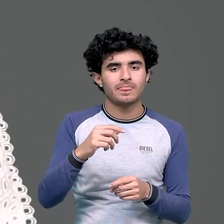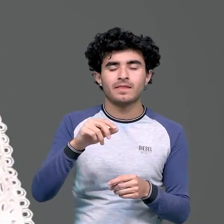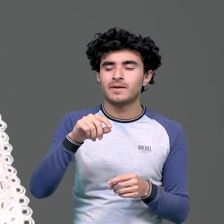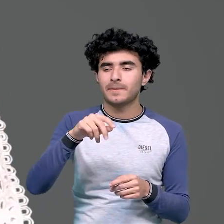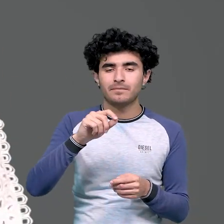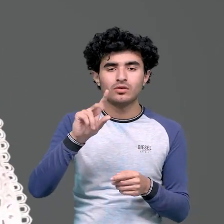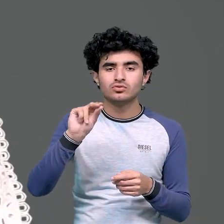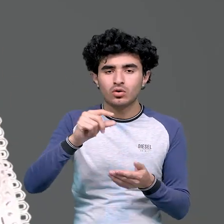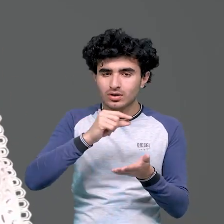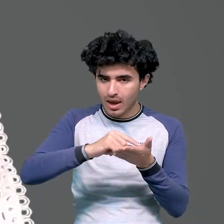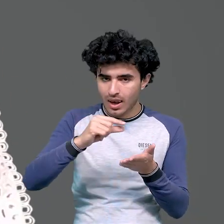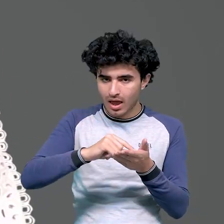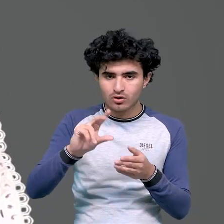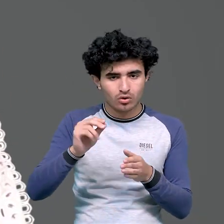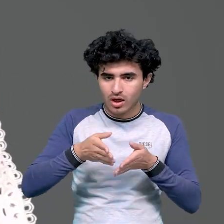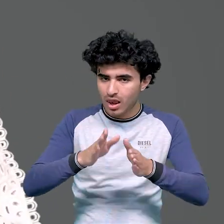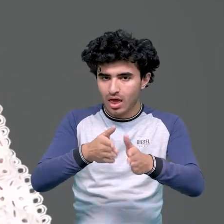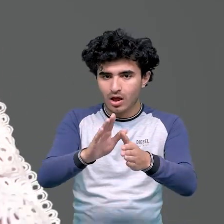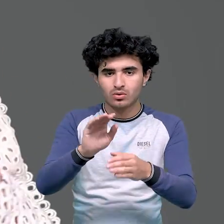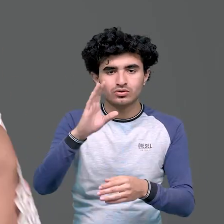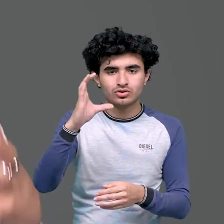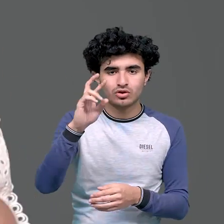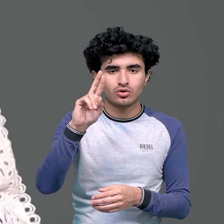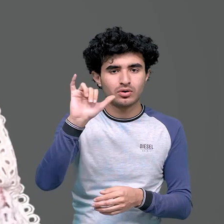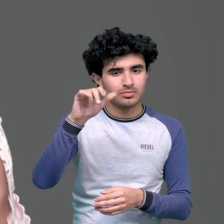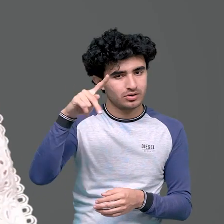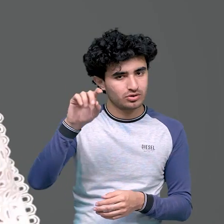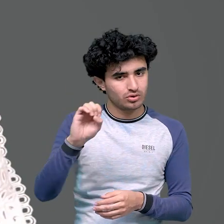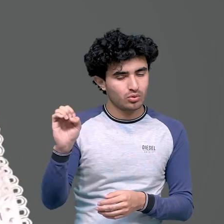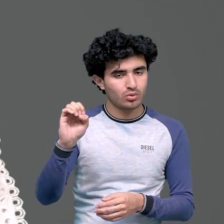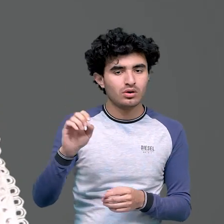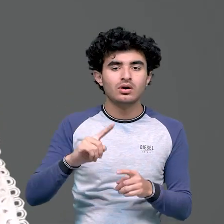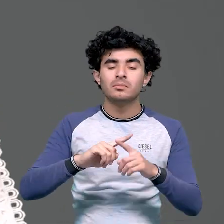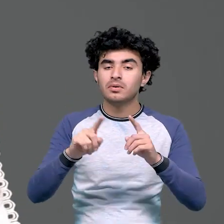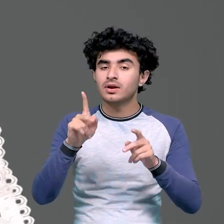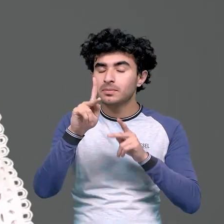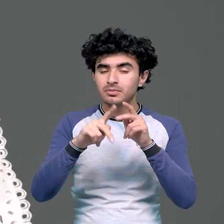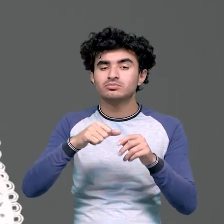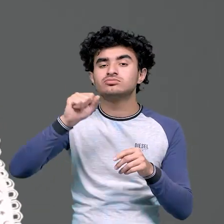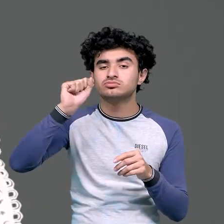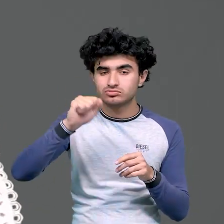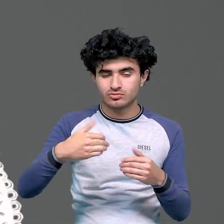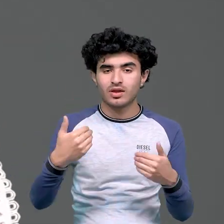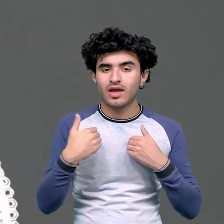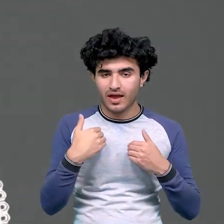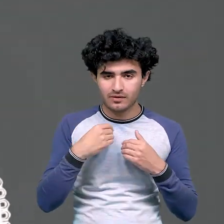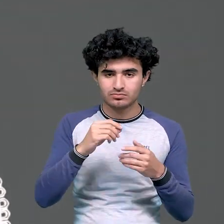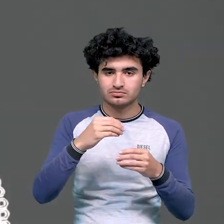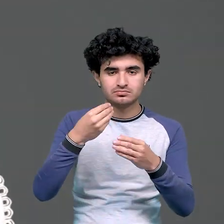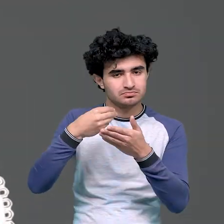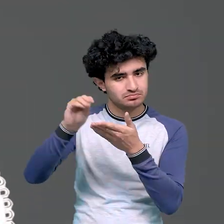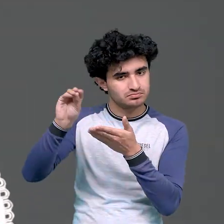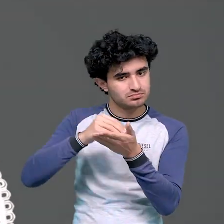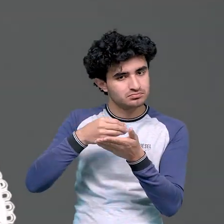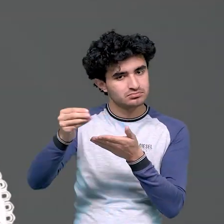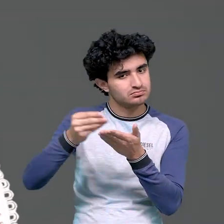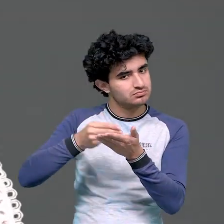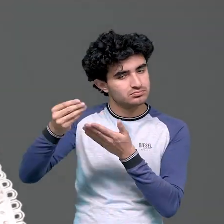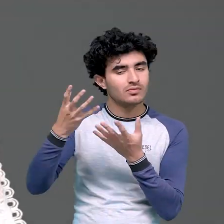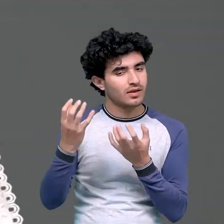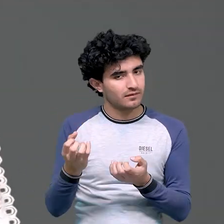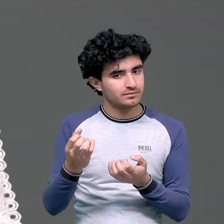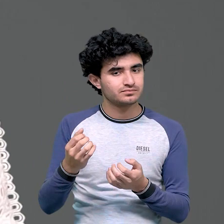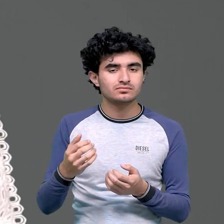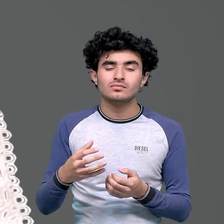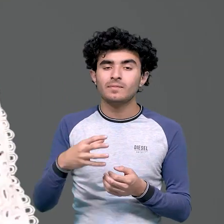trading cryptocurrencies, but there is no centralized authority, no exchange, no bank that lets it happen. Even